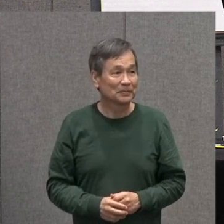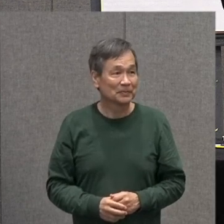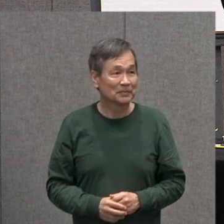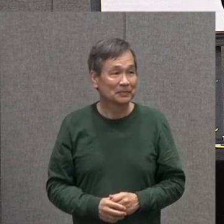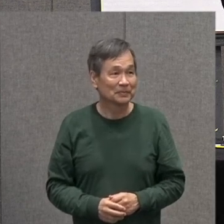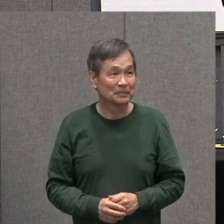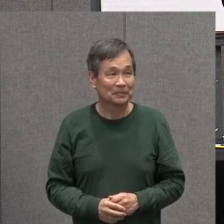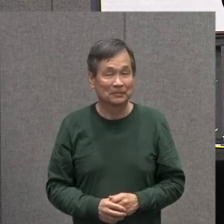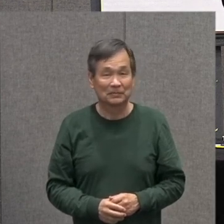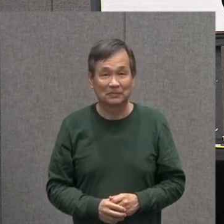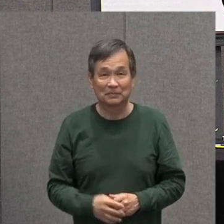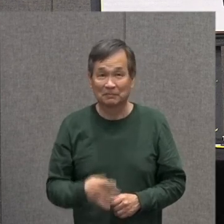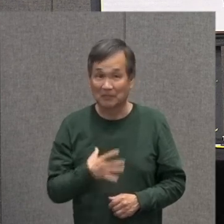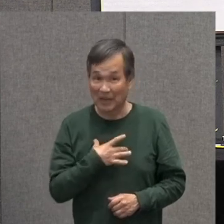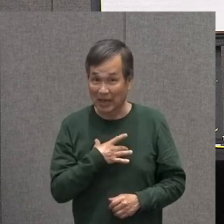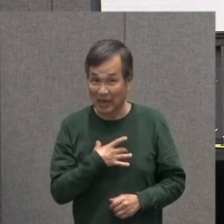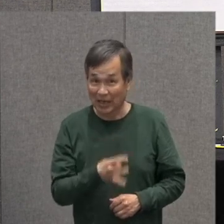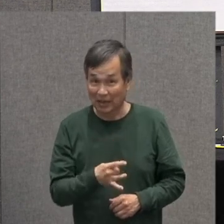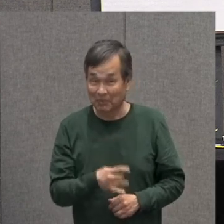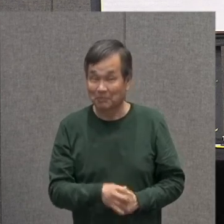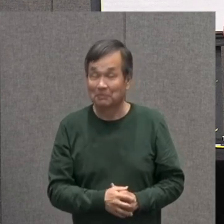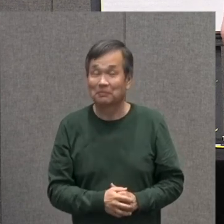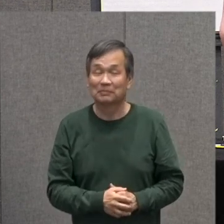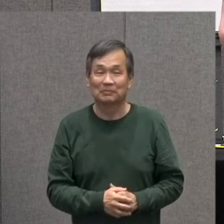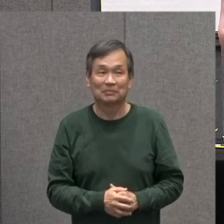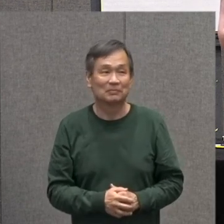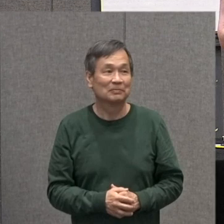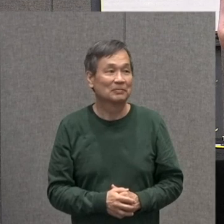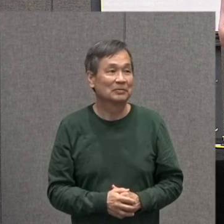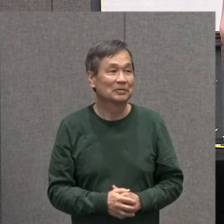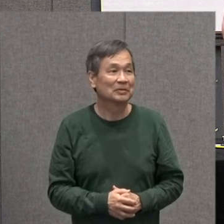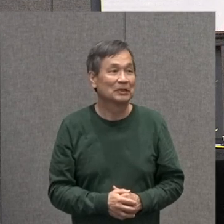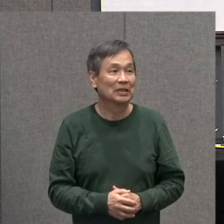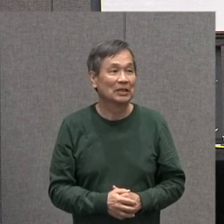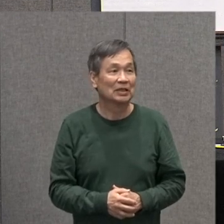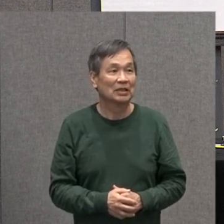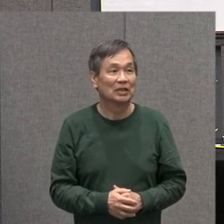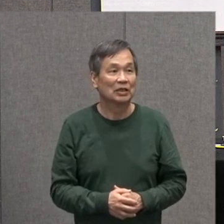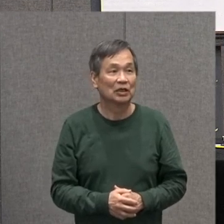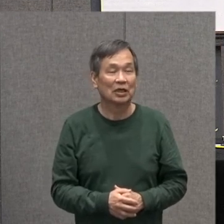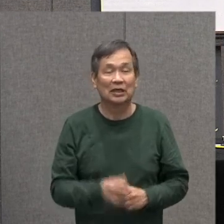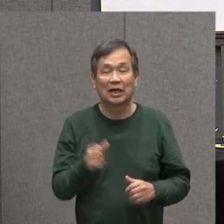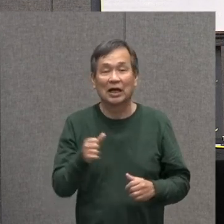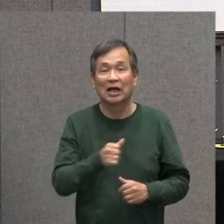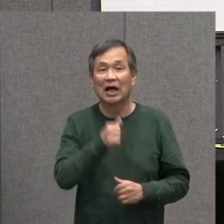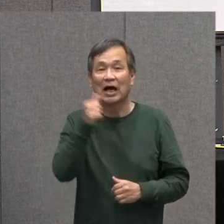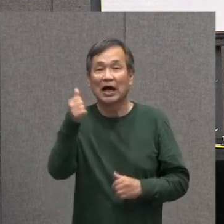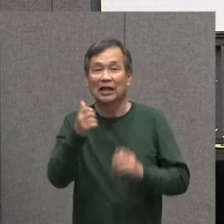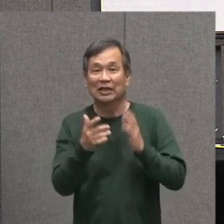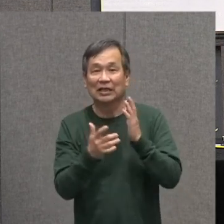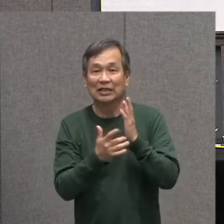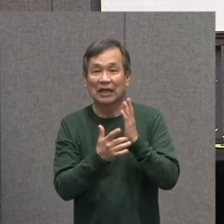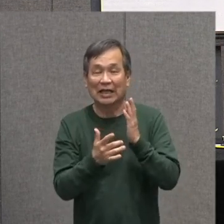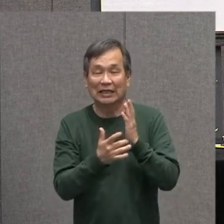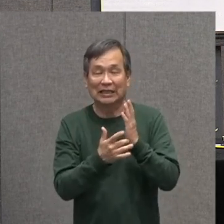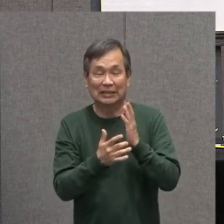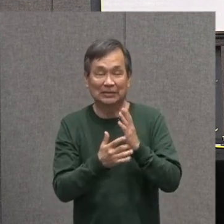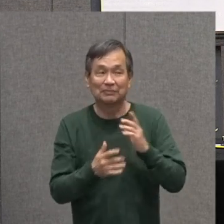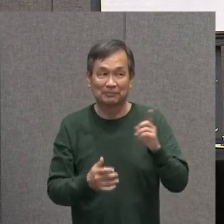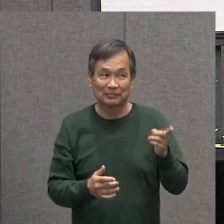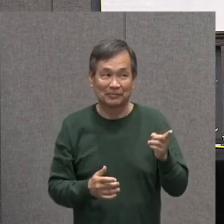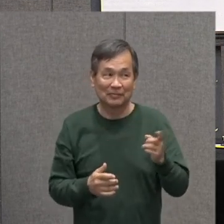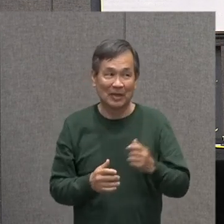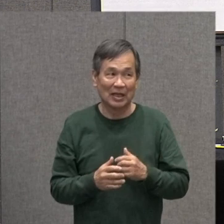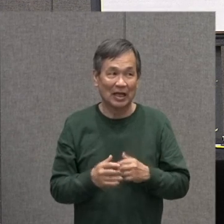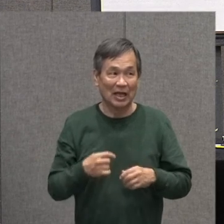I like that. All right, so that is crumbling. Can I show the next one? Absolutely. This is one of my favorite paper techniques because I'm